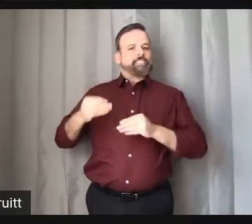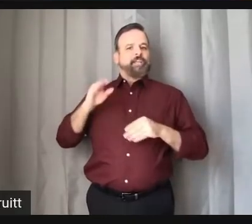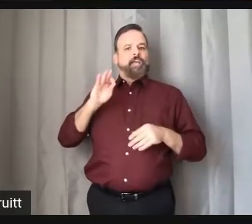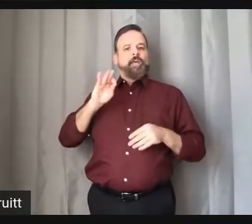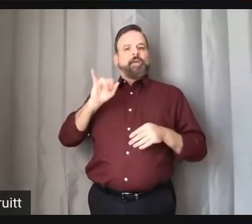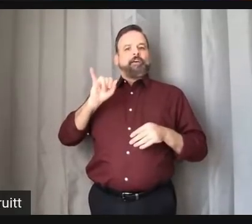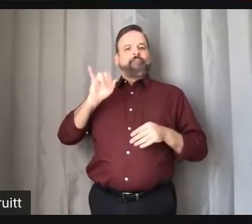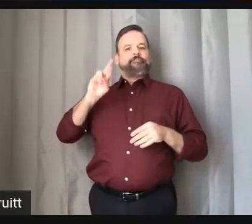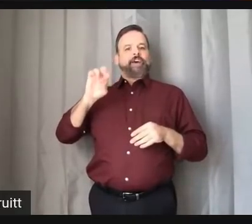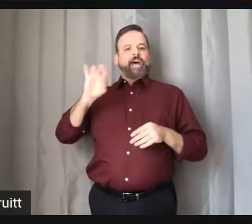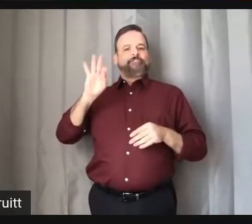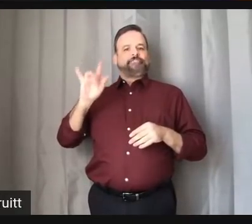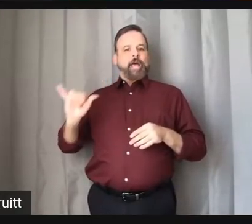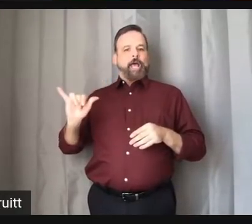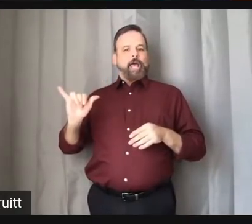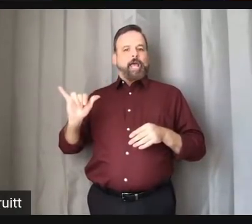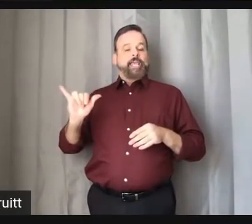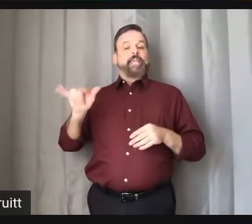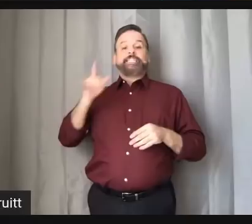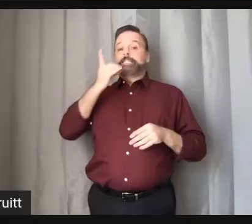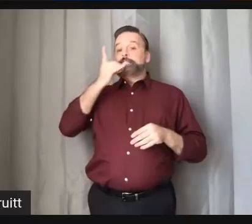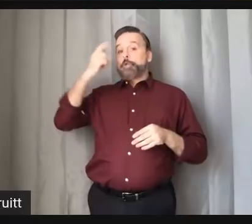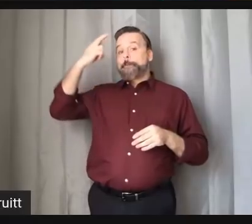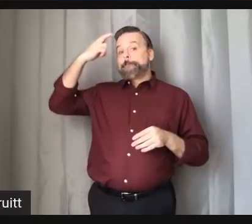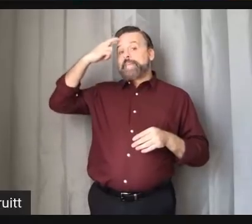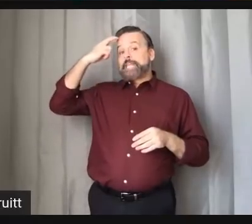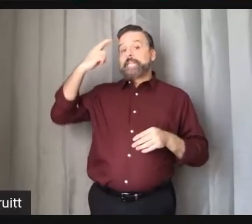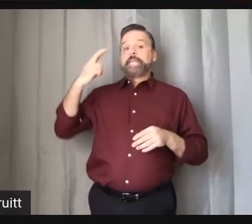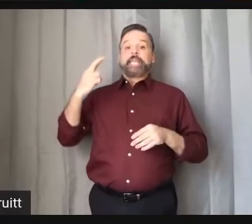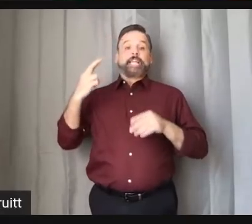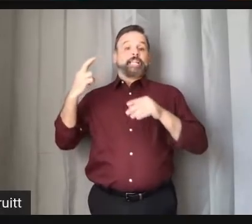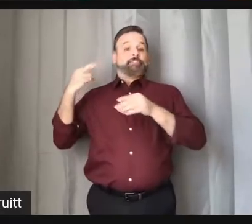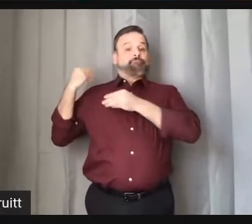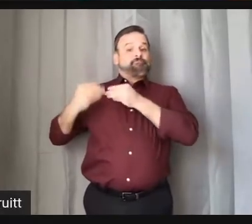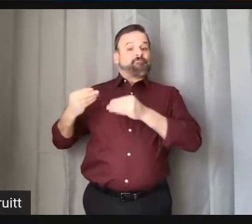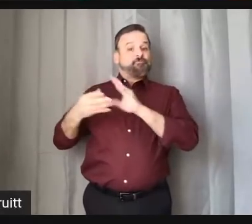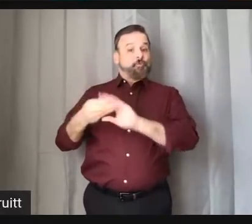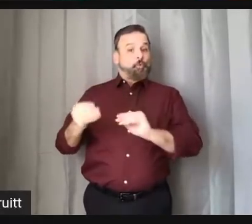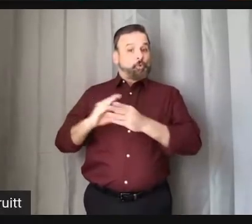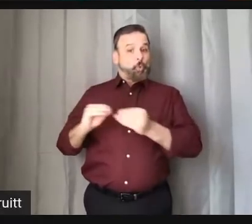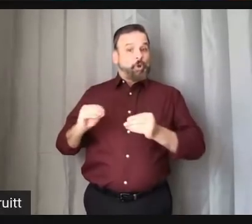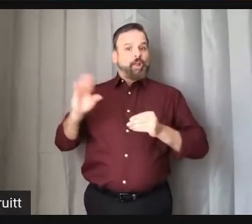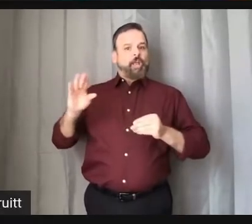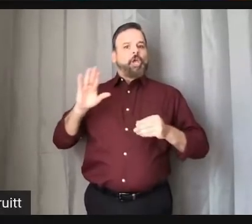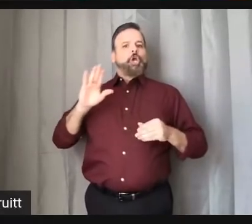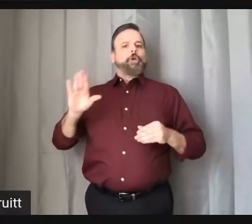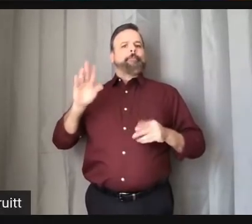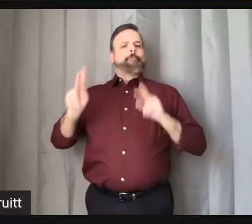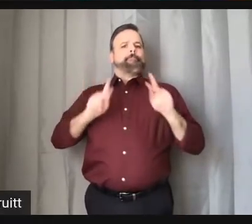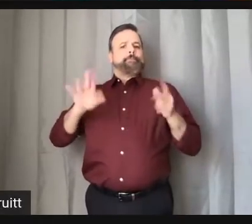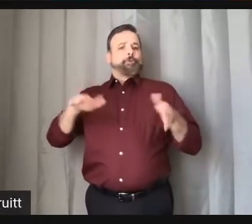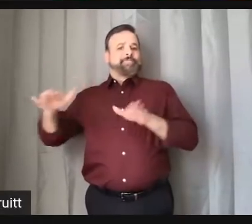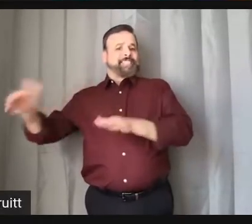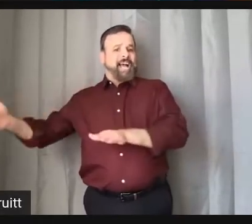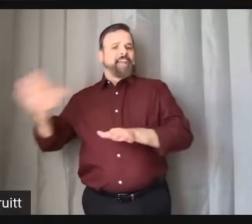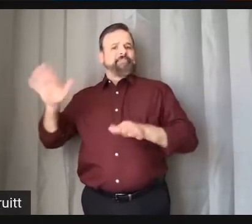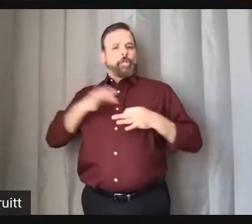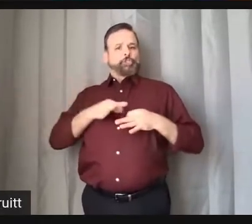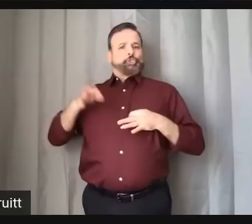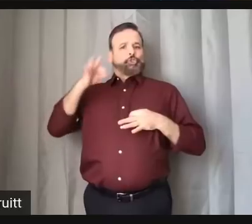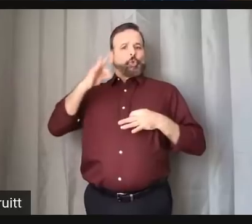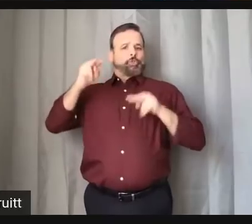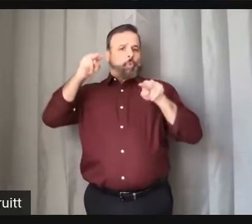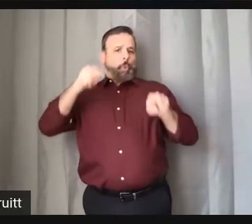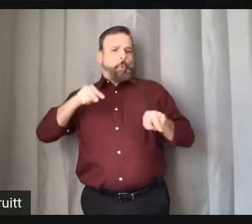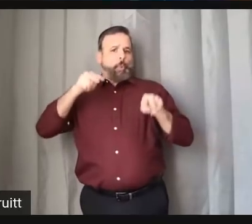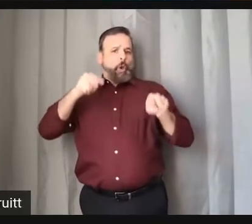And the fireflies are actually a Dominican folklore that says the souls of your lost loved ones are watching over you as